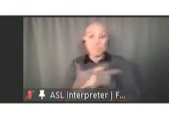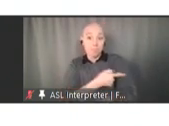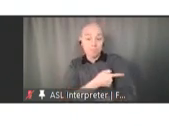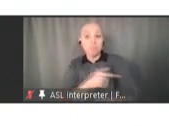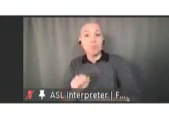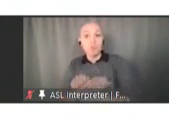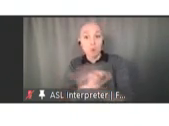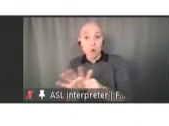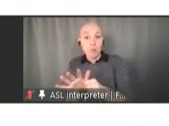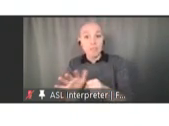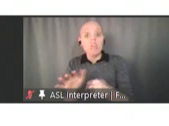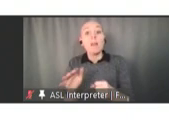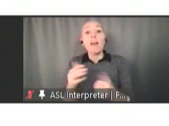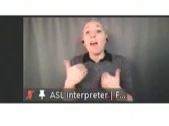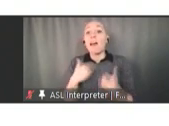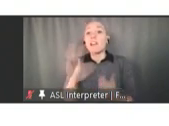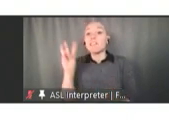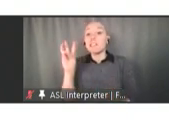been